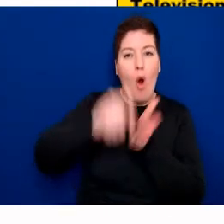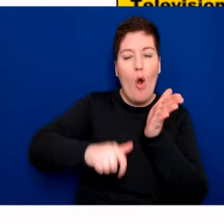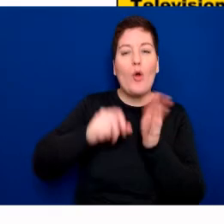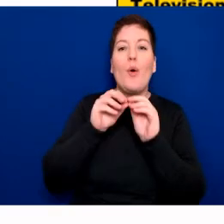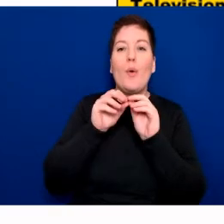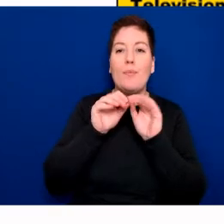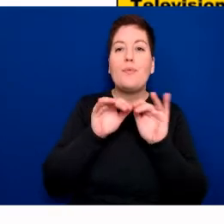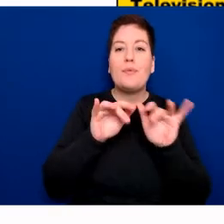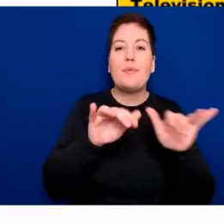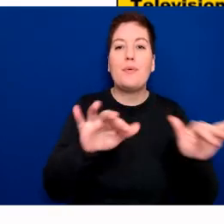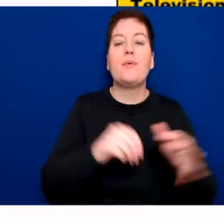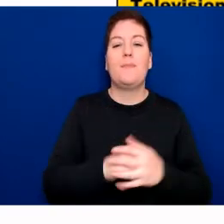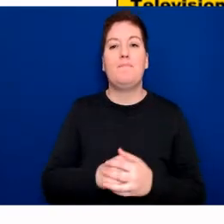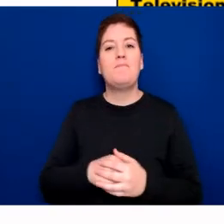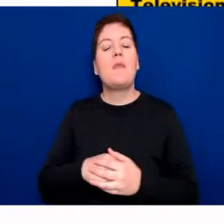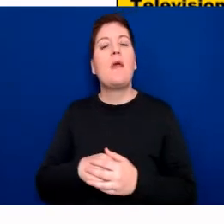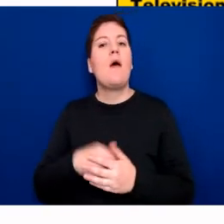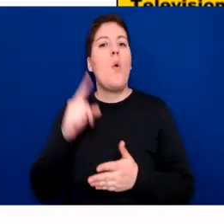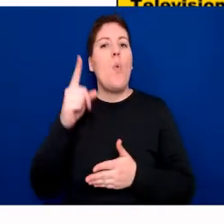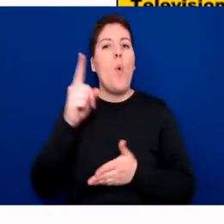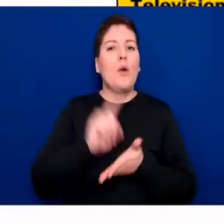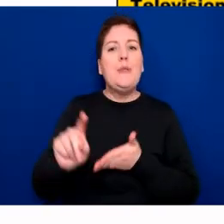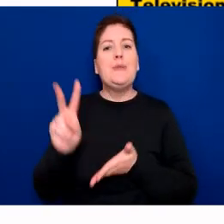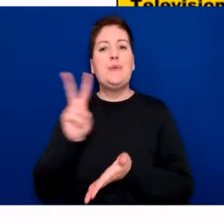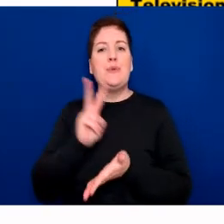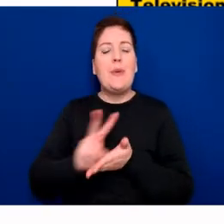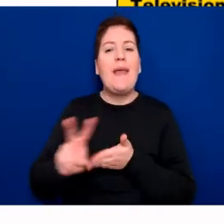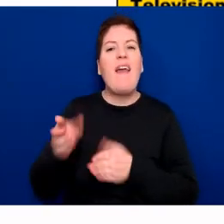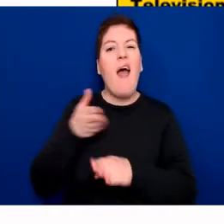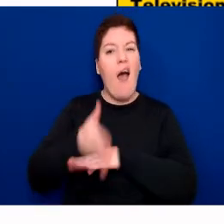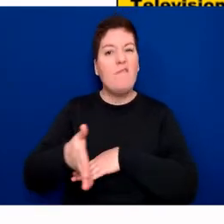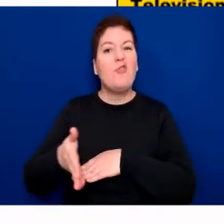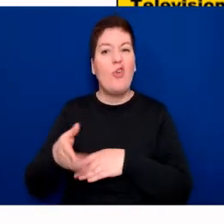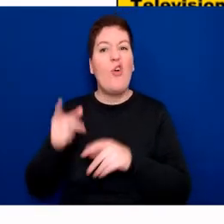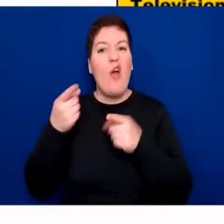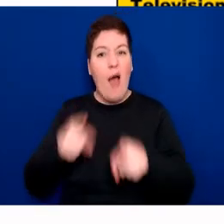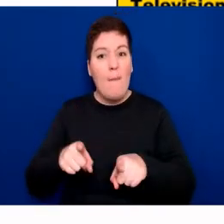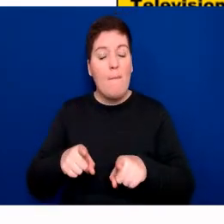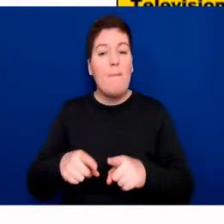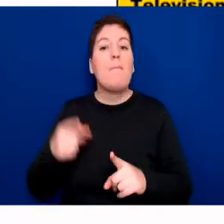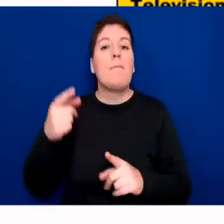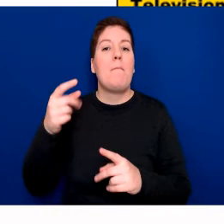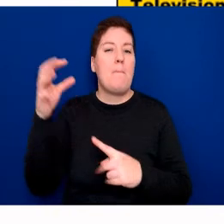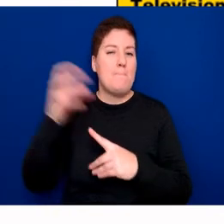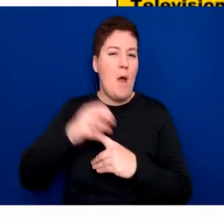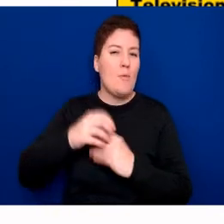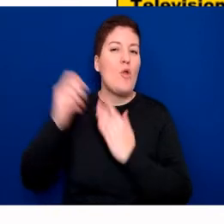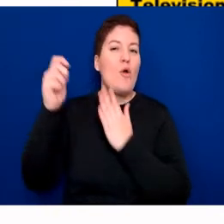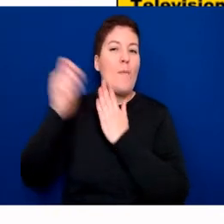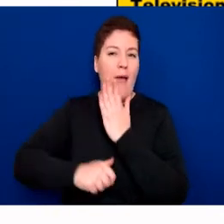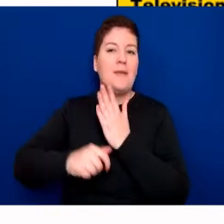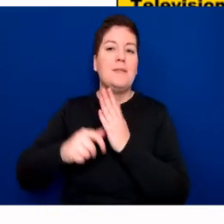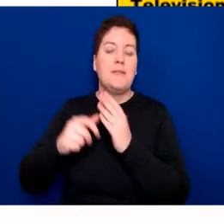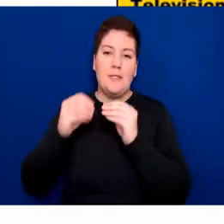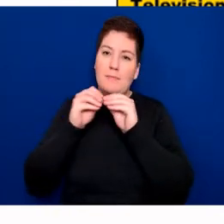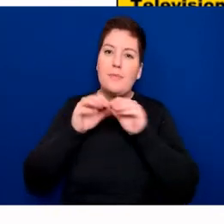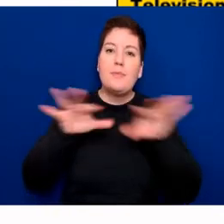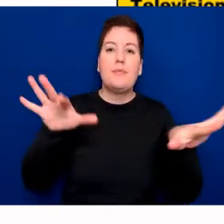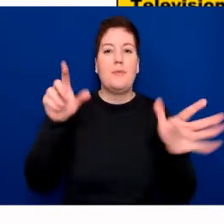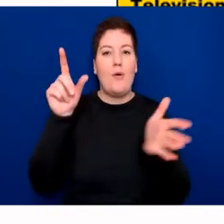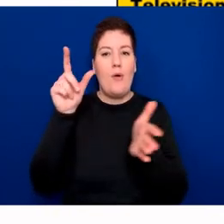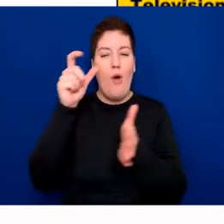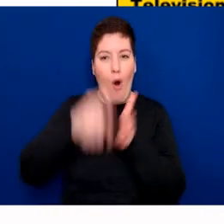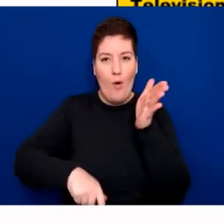start to read about it in popular magazines. Both newspapers and magazine articles are written by